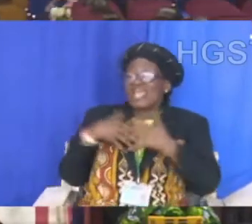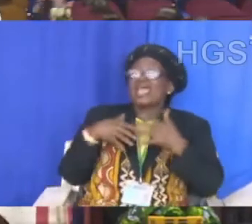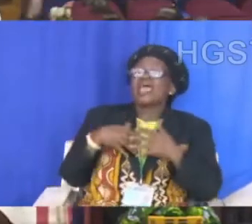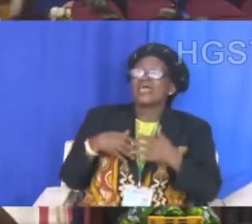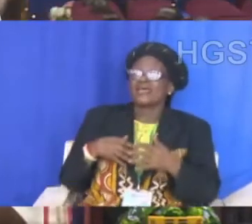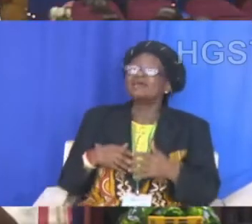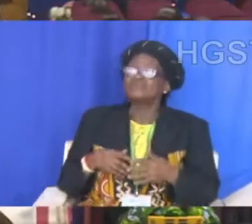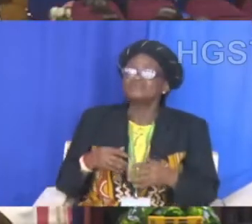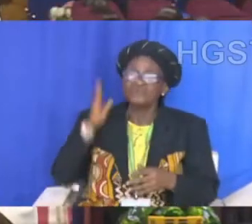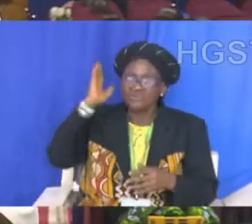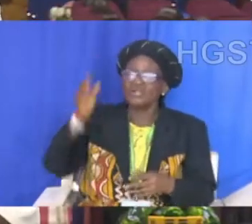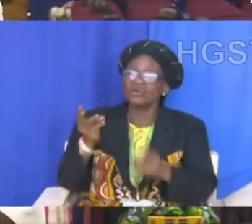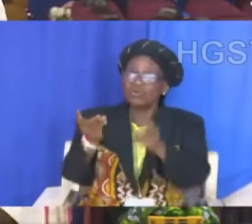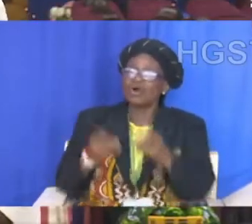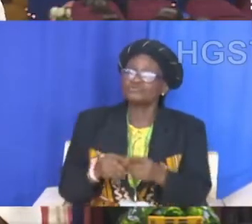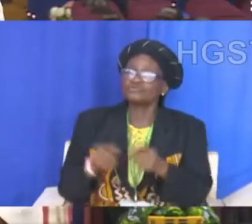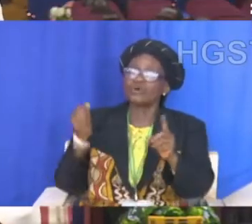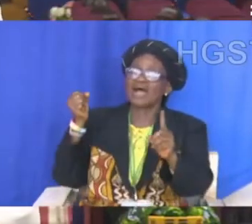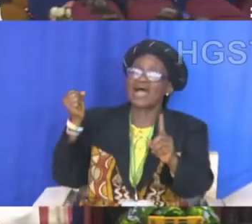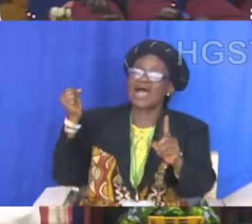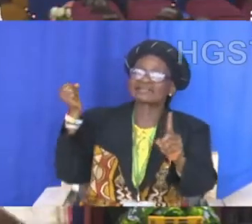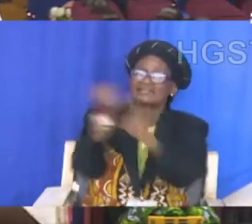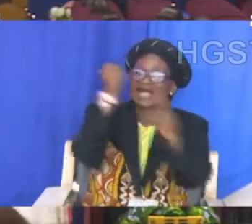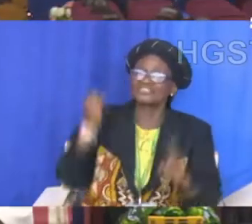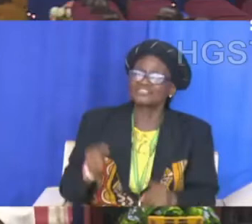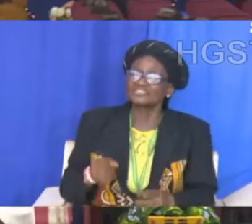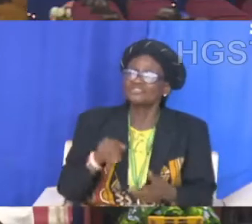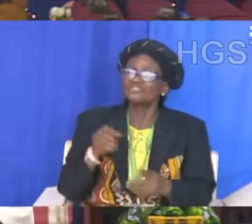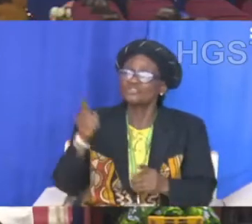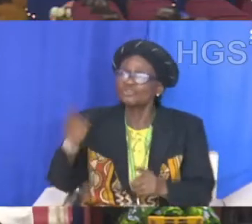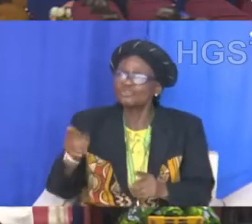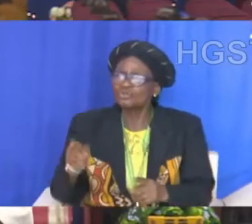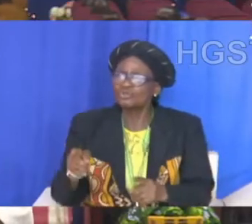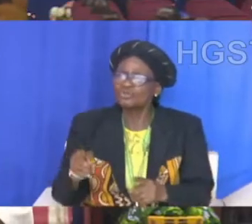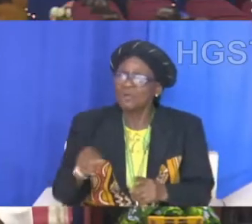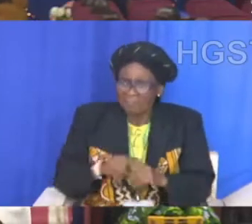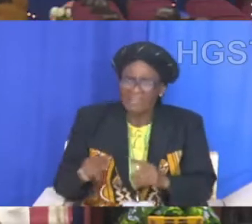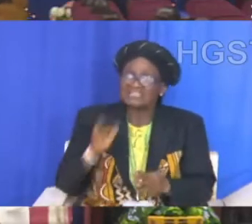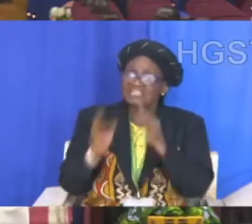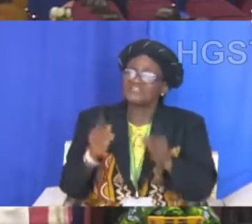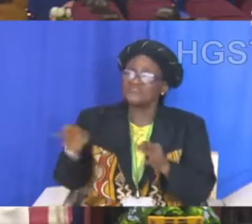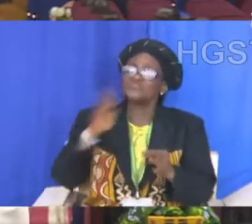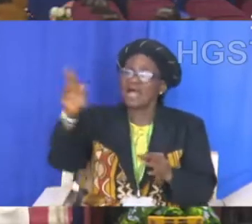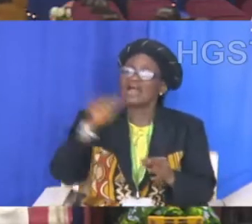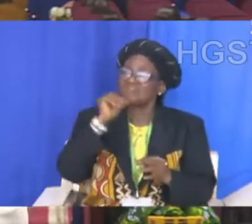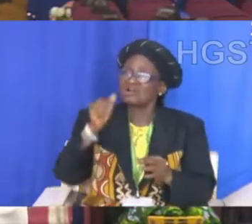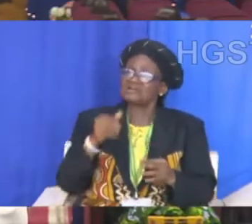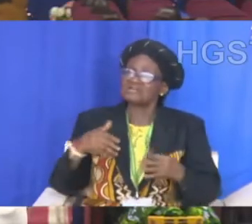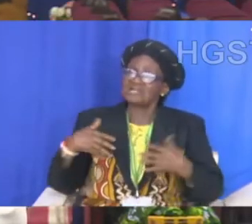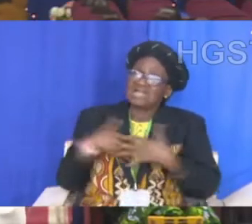you, and you are not afraid. He draws close, he sees no fear, he stops.